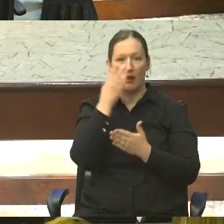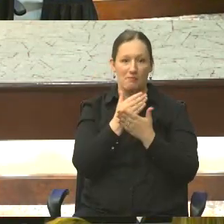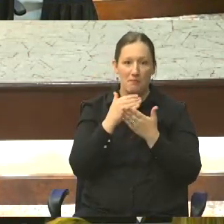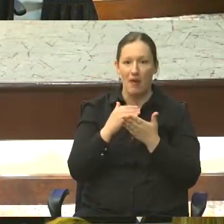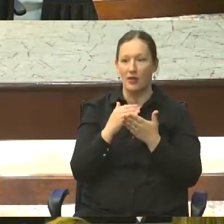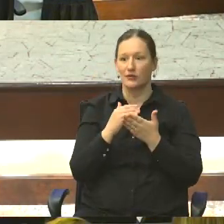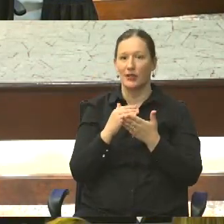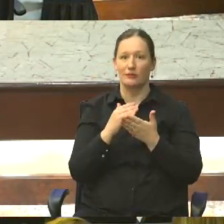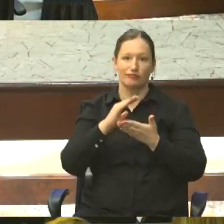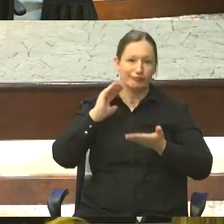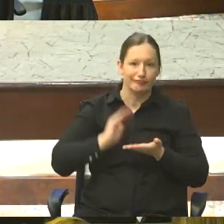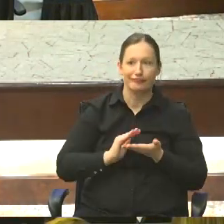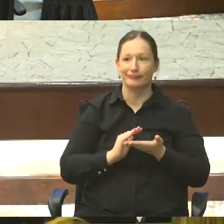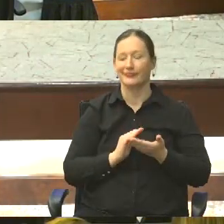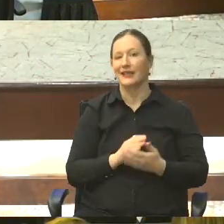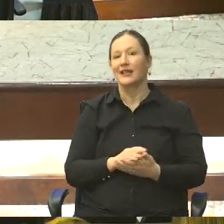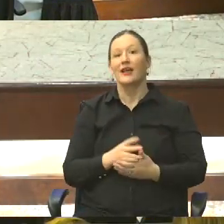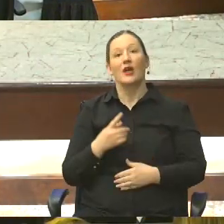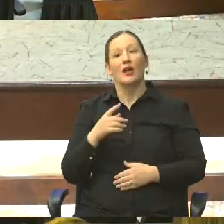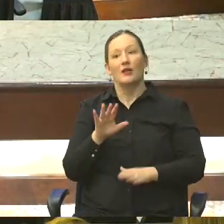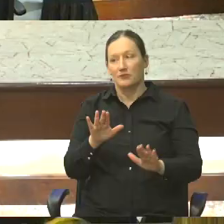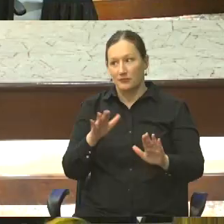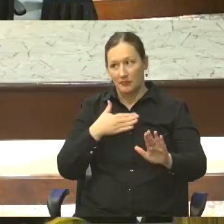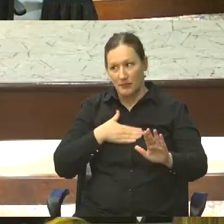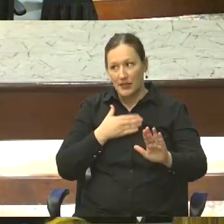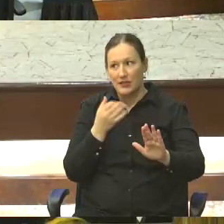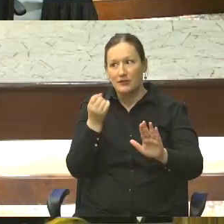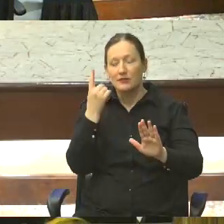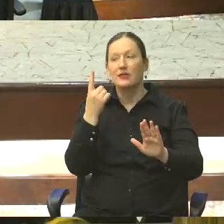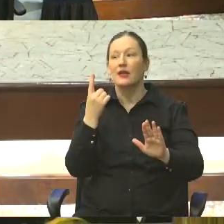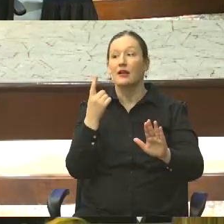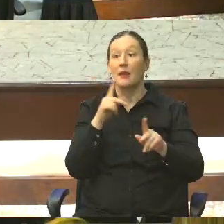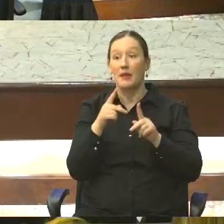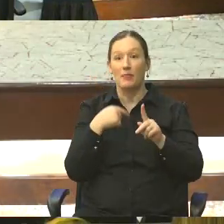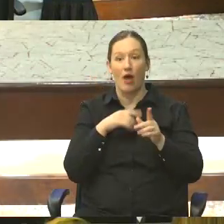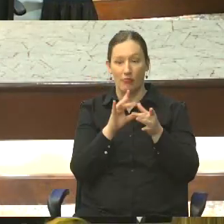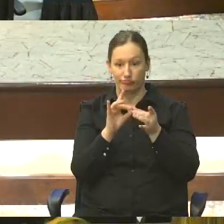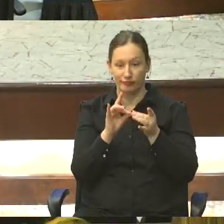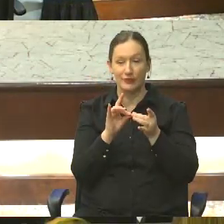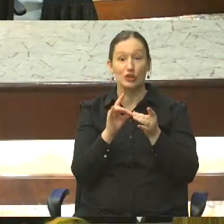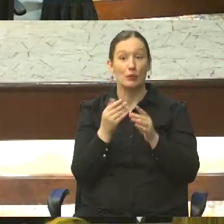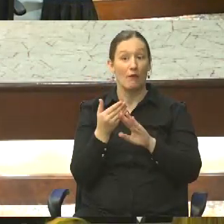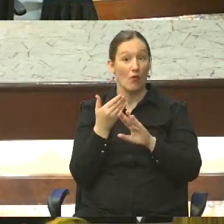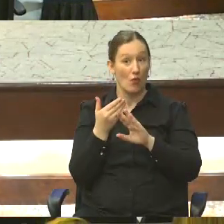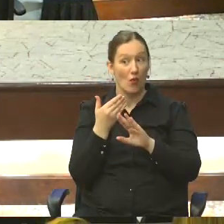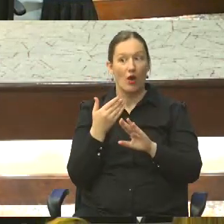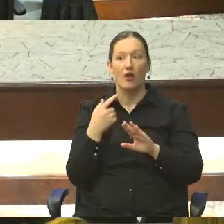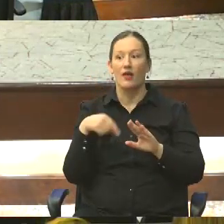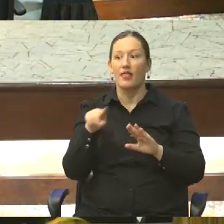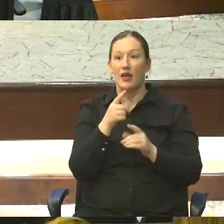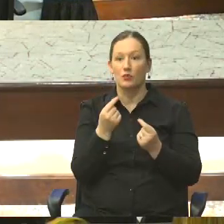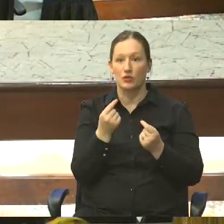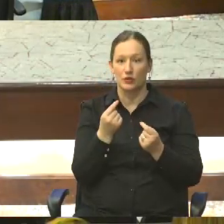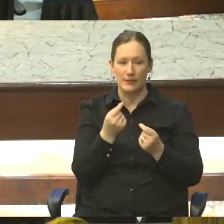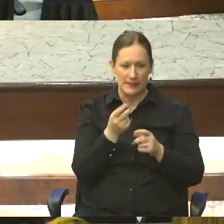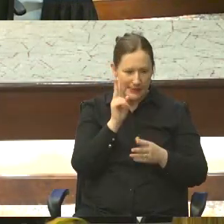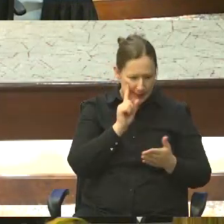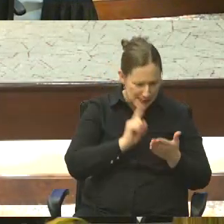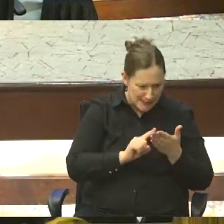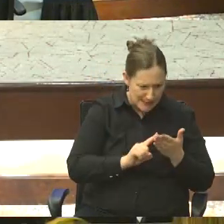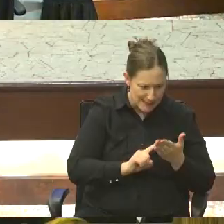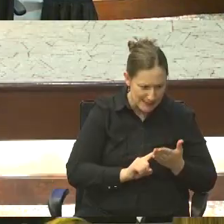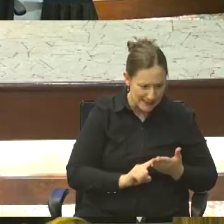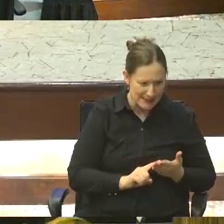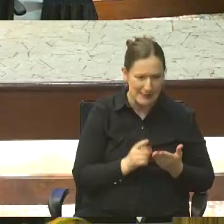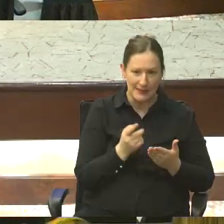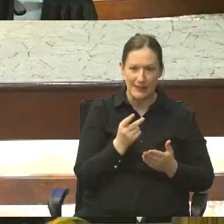whatever. Please know that the people who I named earlier are turning over every rock for every dollar, so that the city